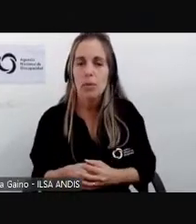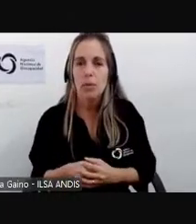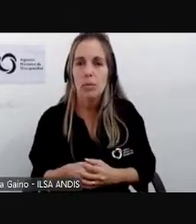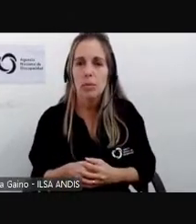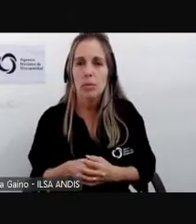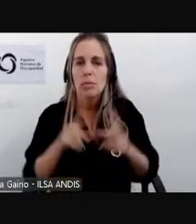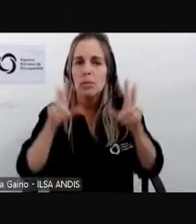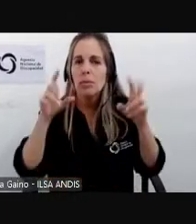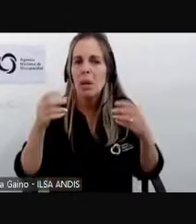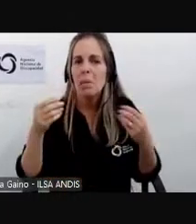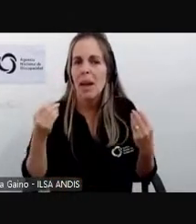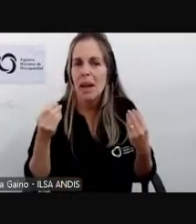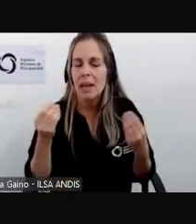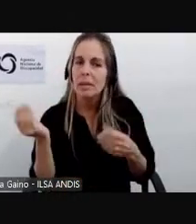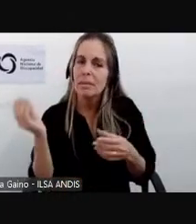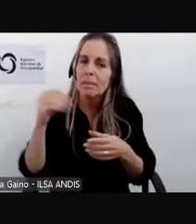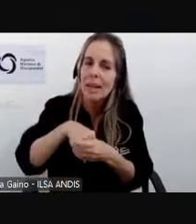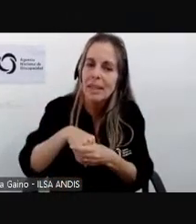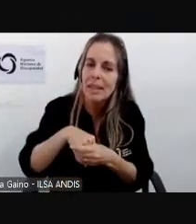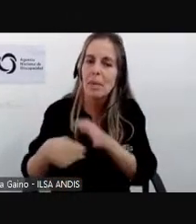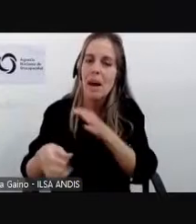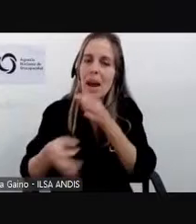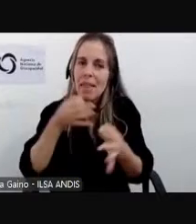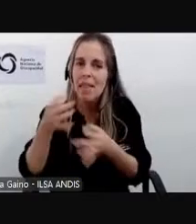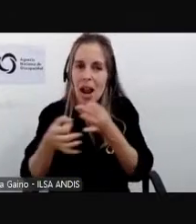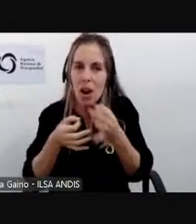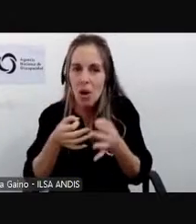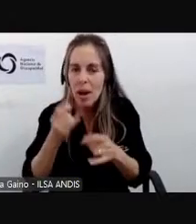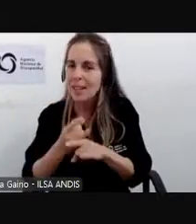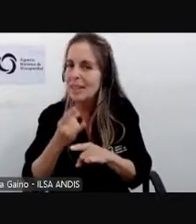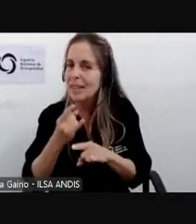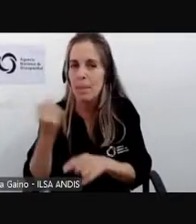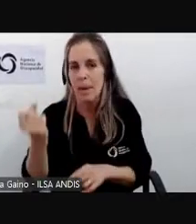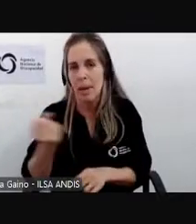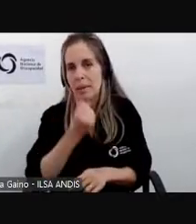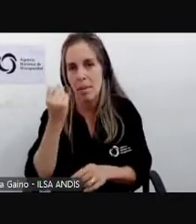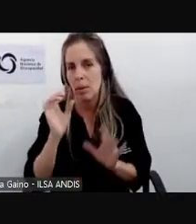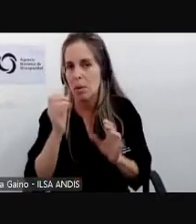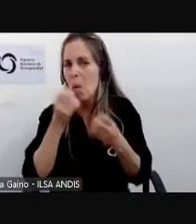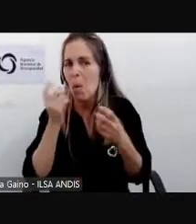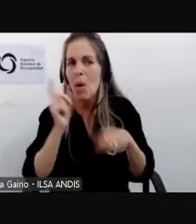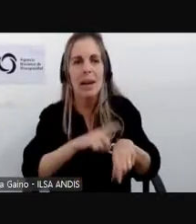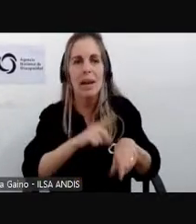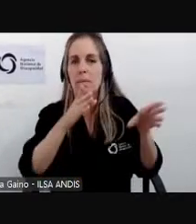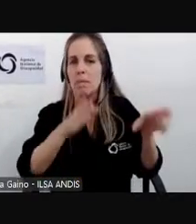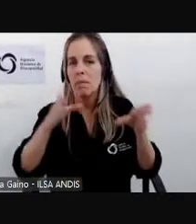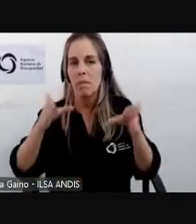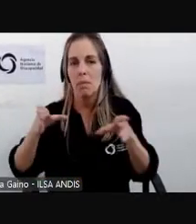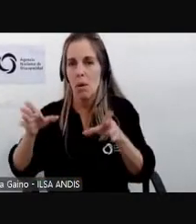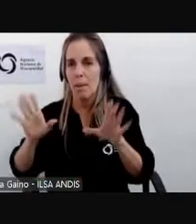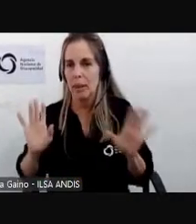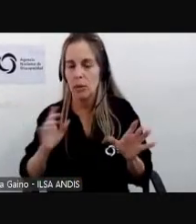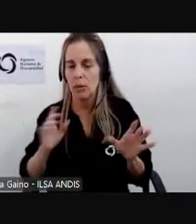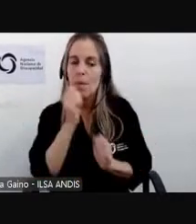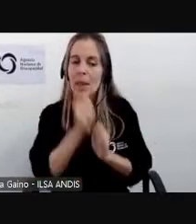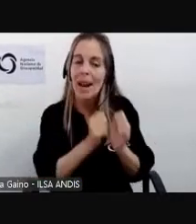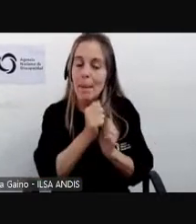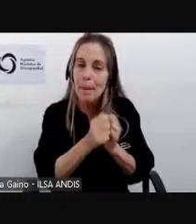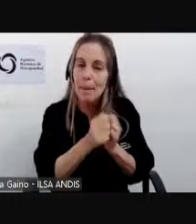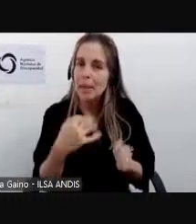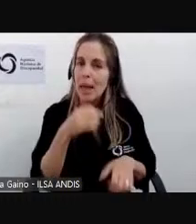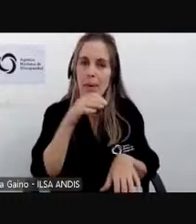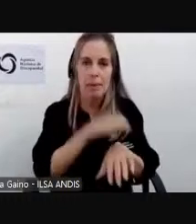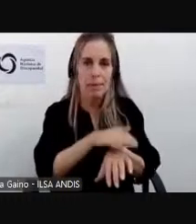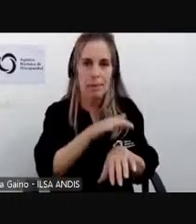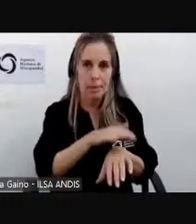Fernanda have mentioned, participation and dialogue is key in any stage. I mean,